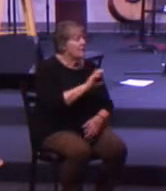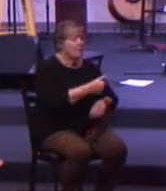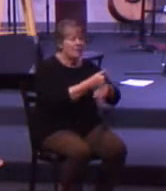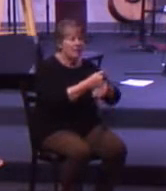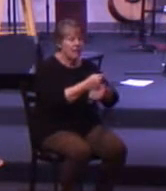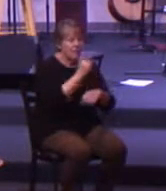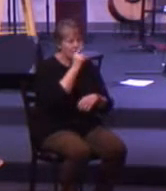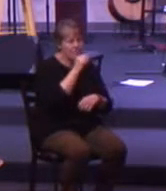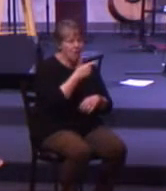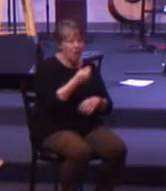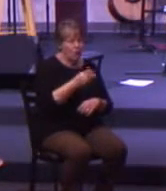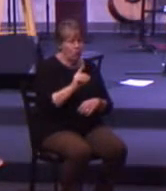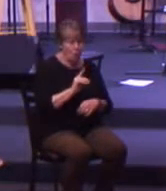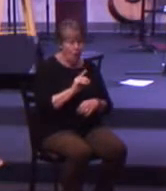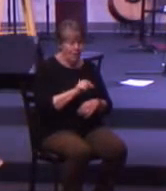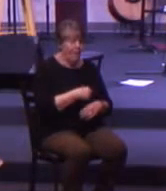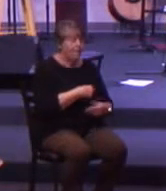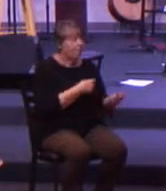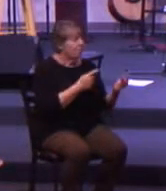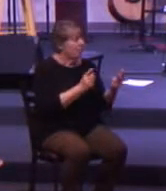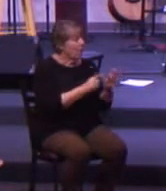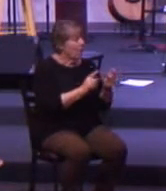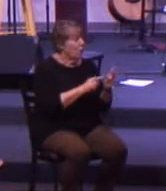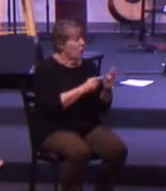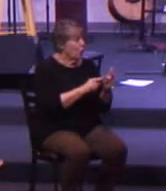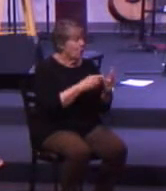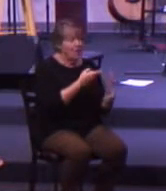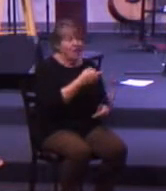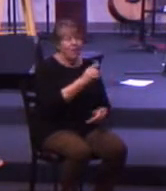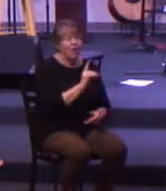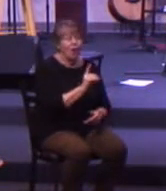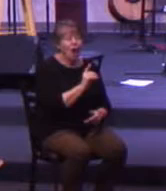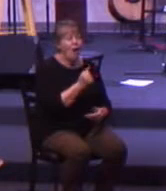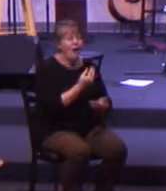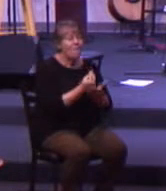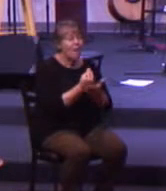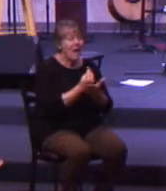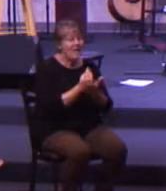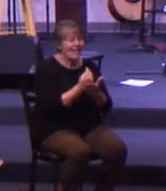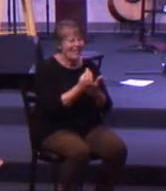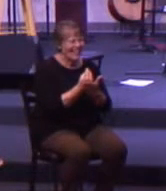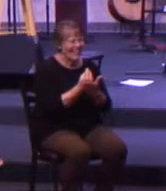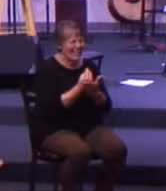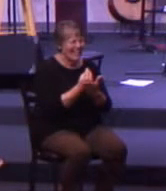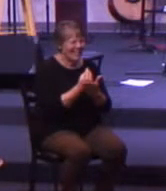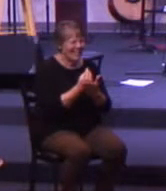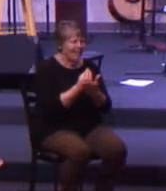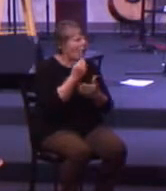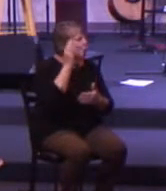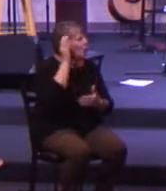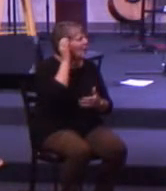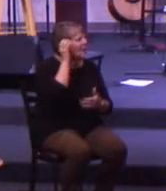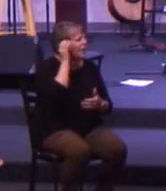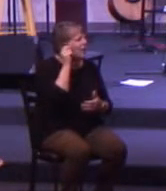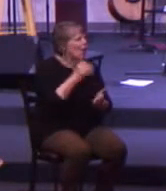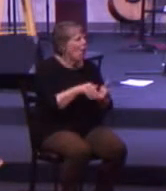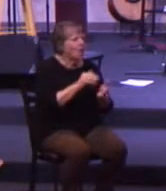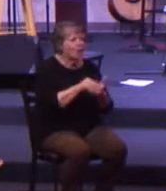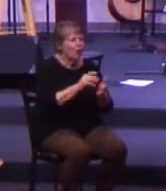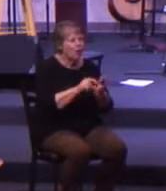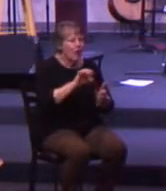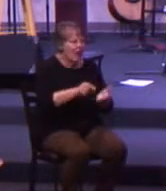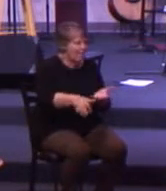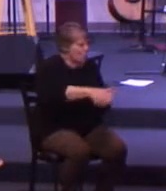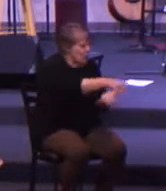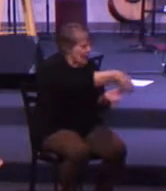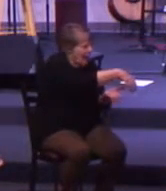we worship the god of money in our world. We hear the message over and over and over that if you get enough money, if you gather enough